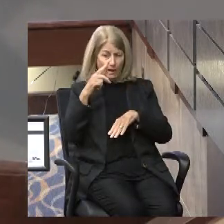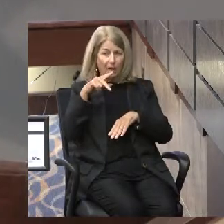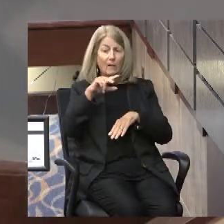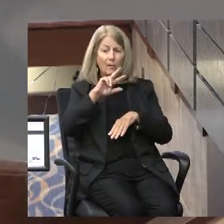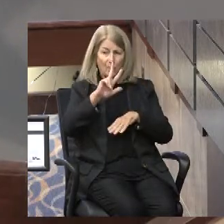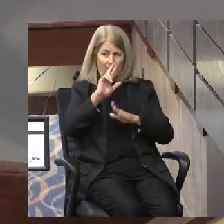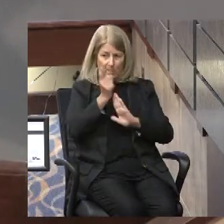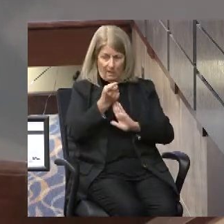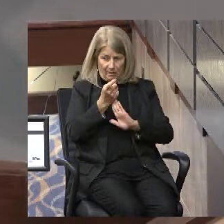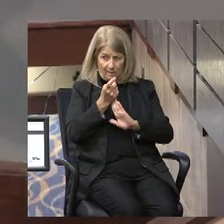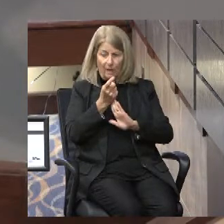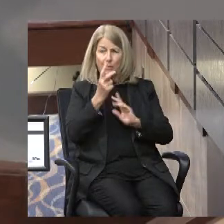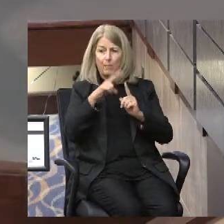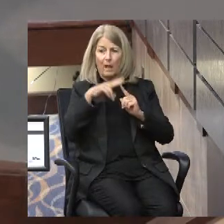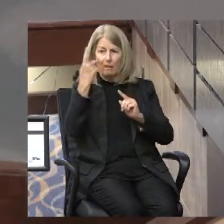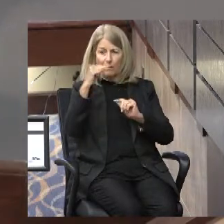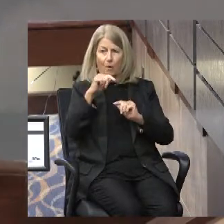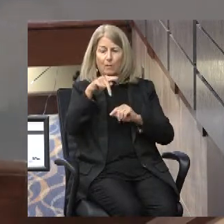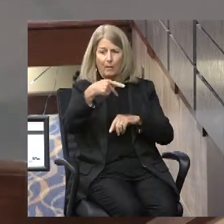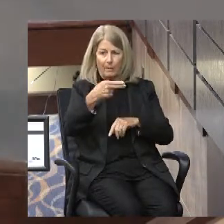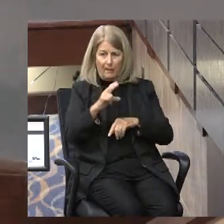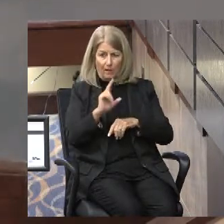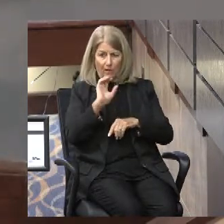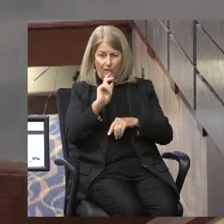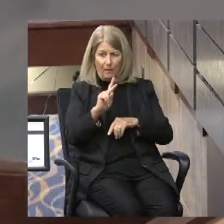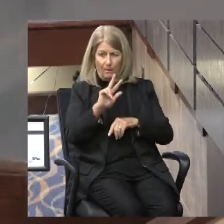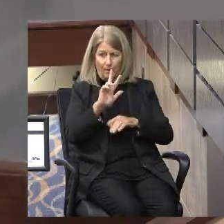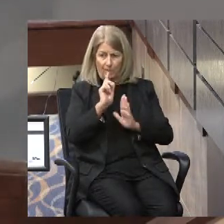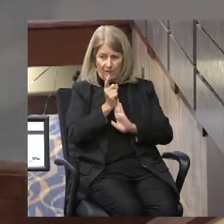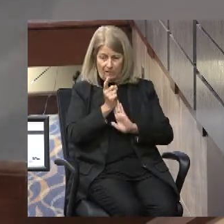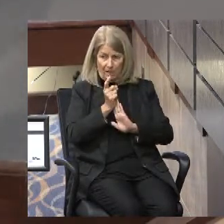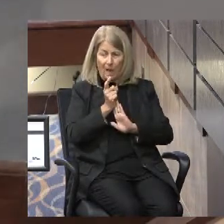hearings. 3 minutes. Oh, it does. Okay.